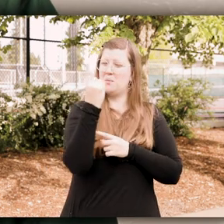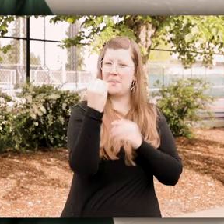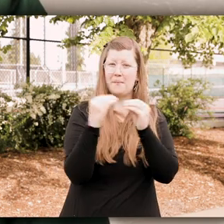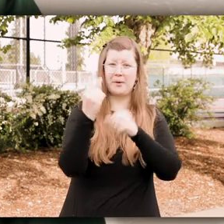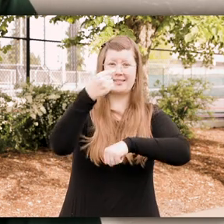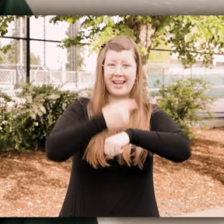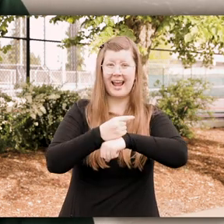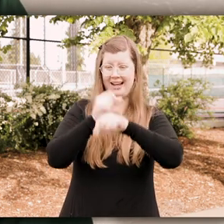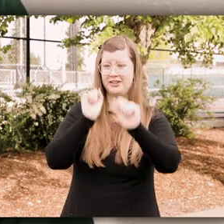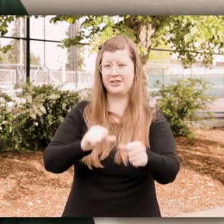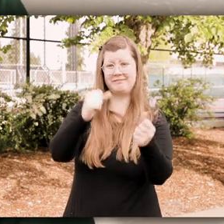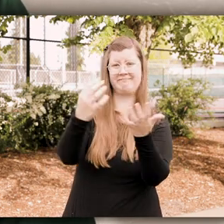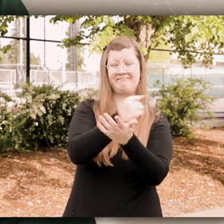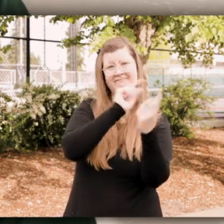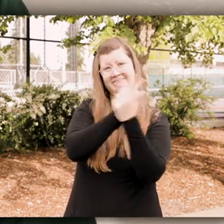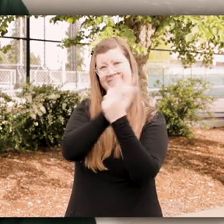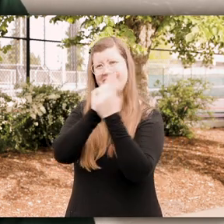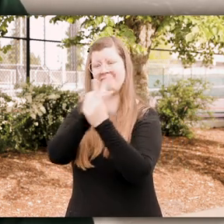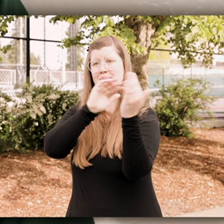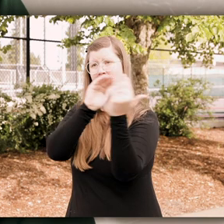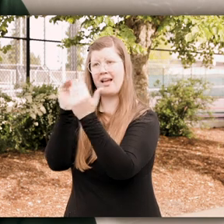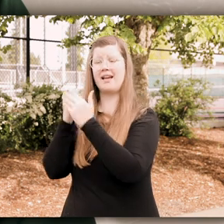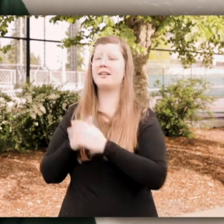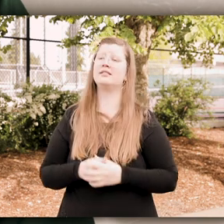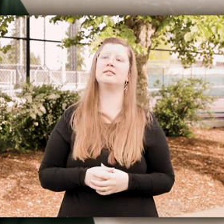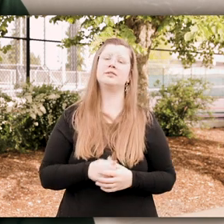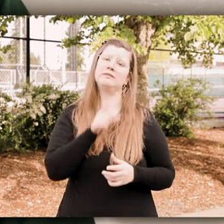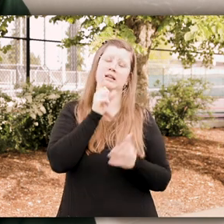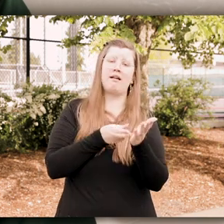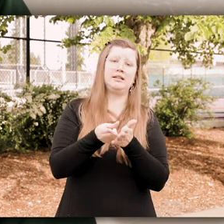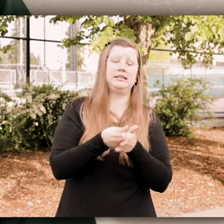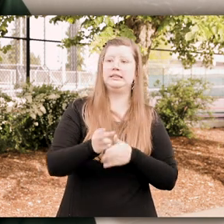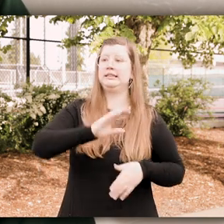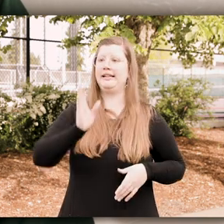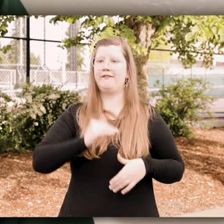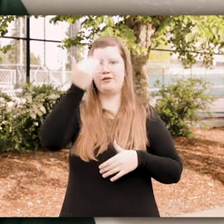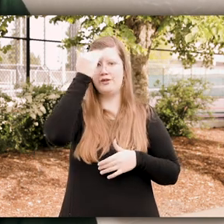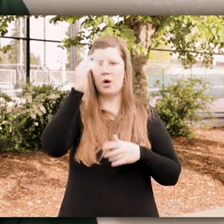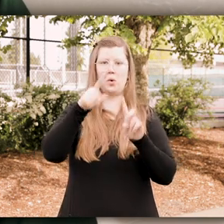the people who had been in my life for so long. The truth is, we never know when the last time